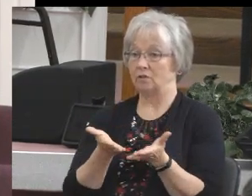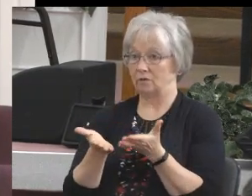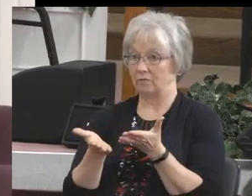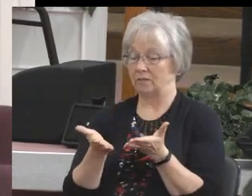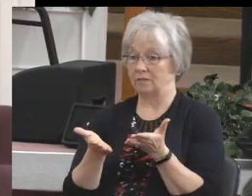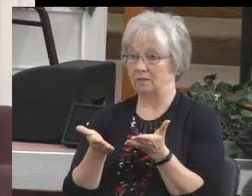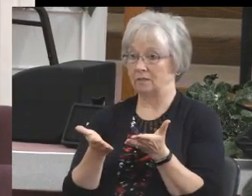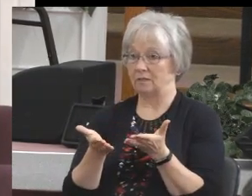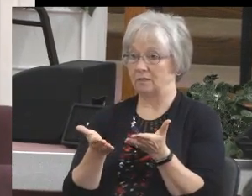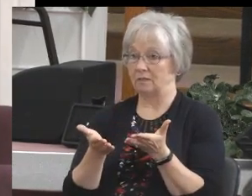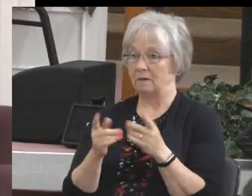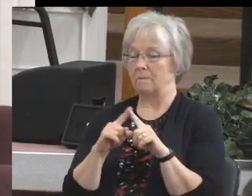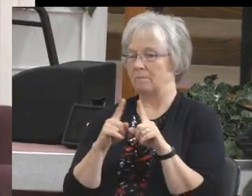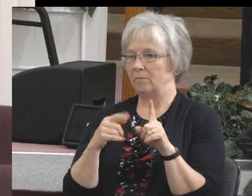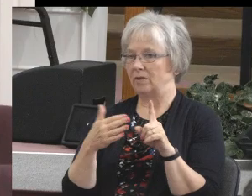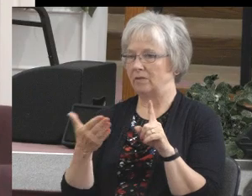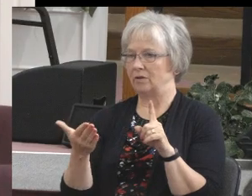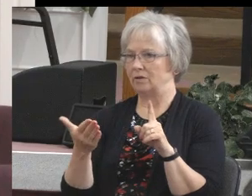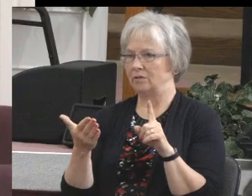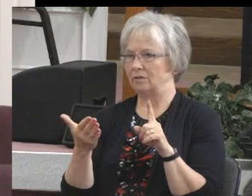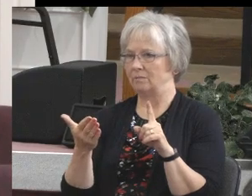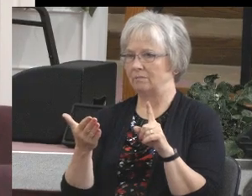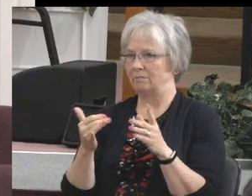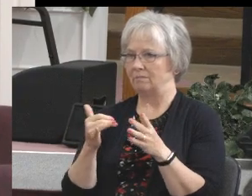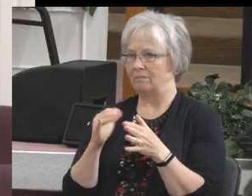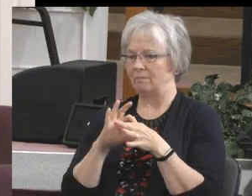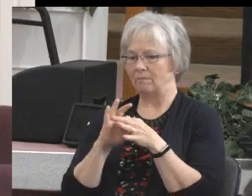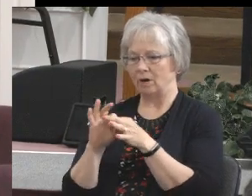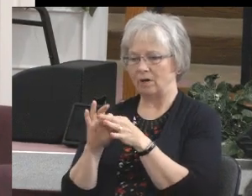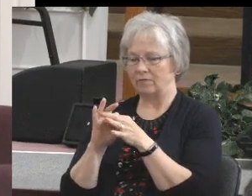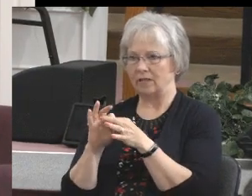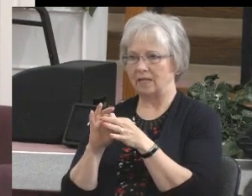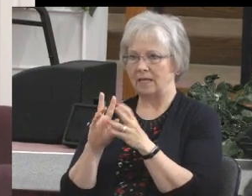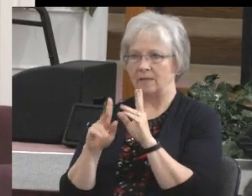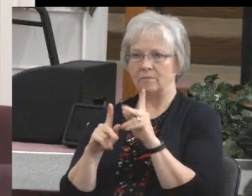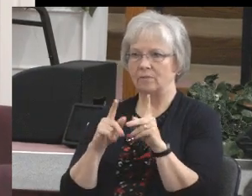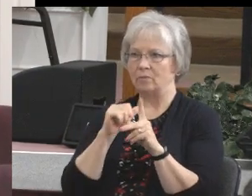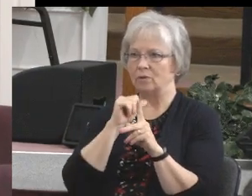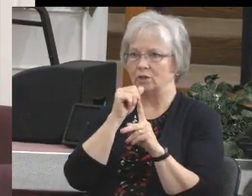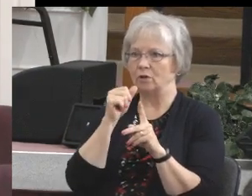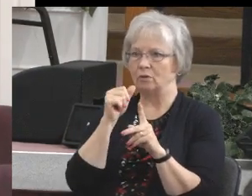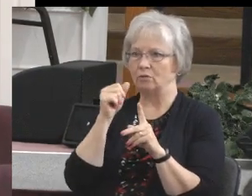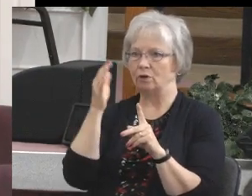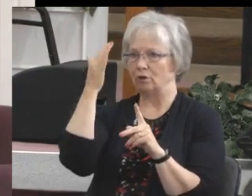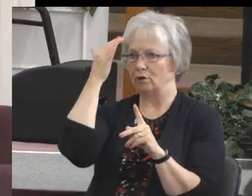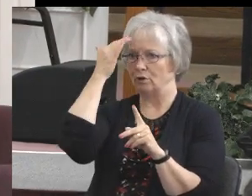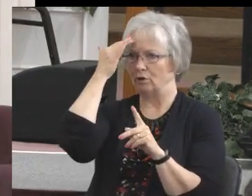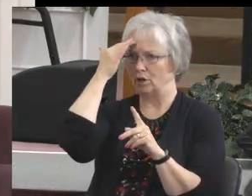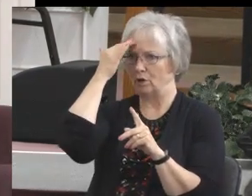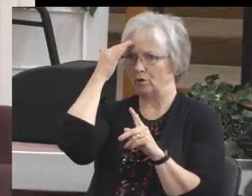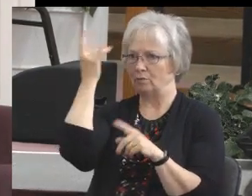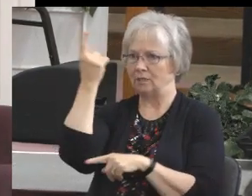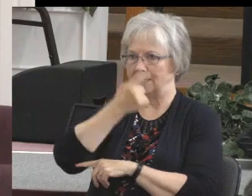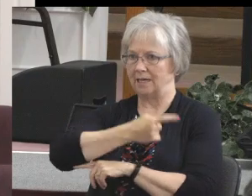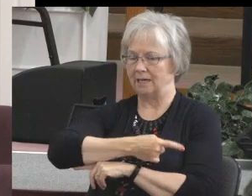that most people don't recognize anymore. You see, that flag,